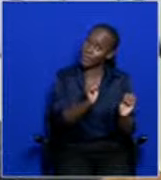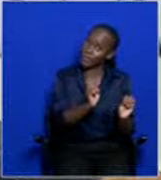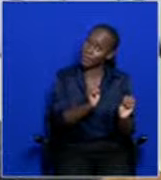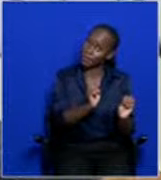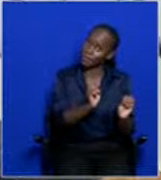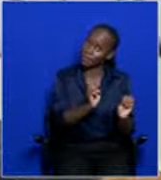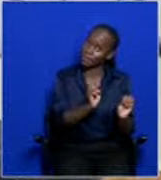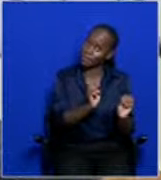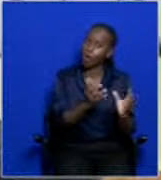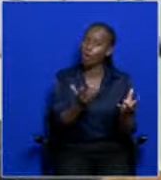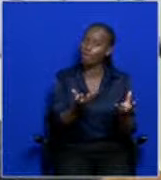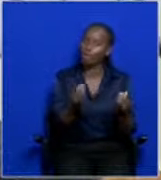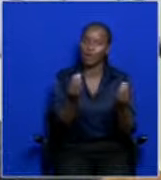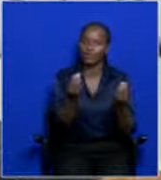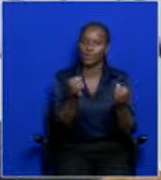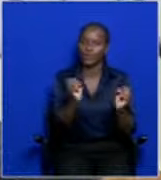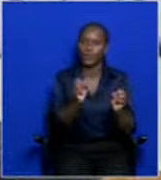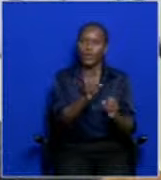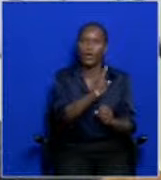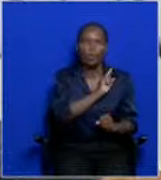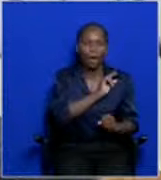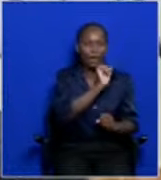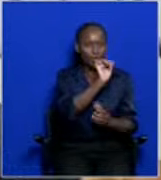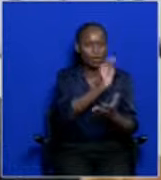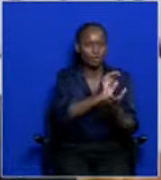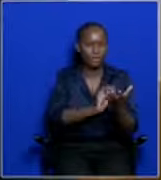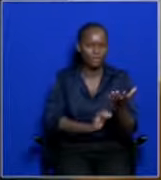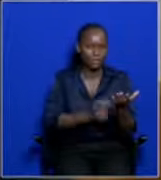to JMPD.